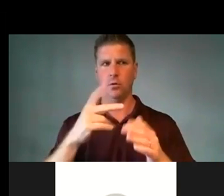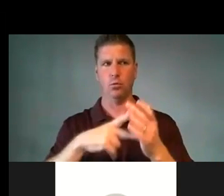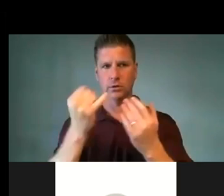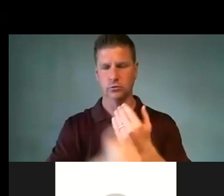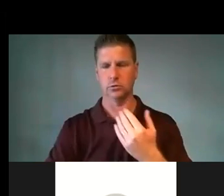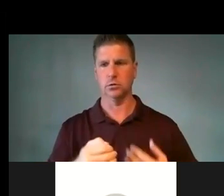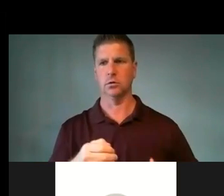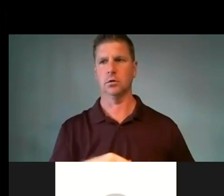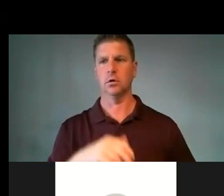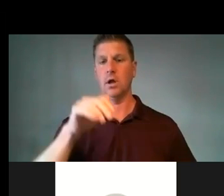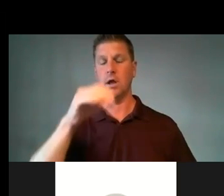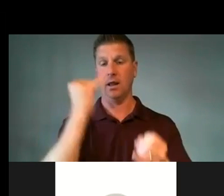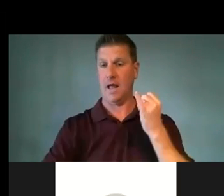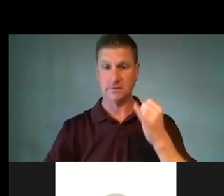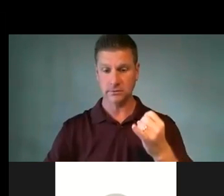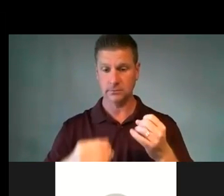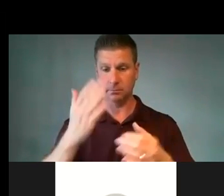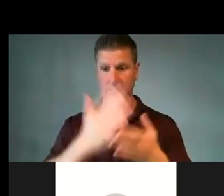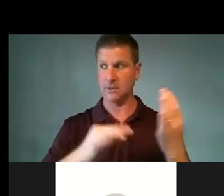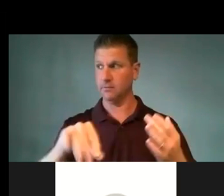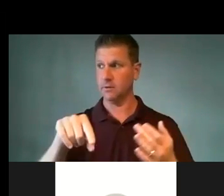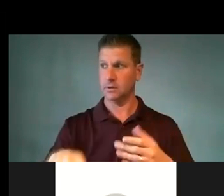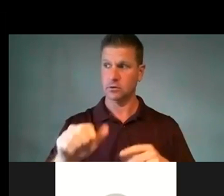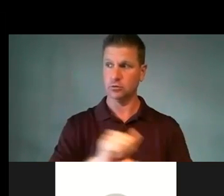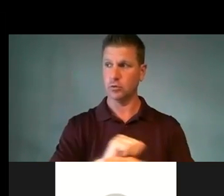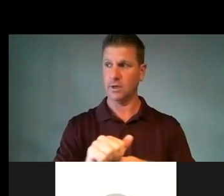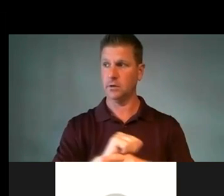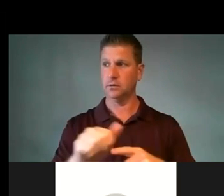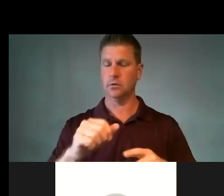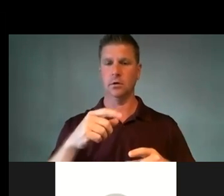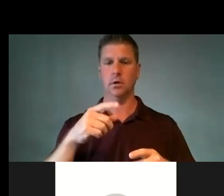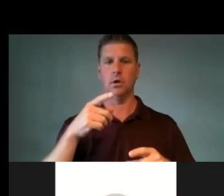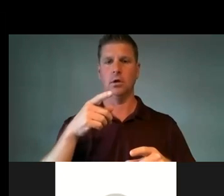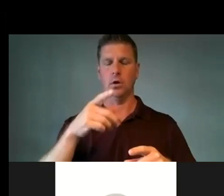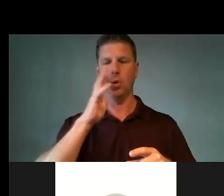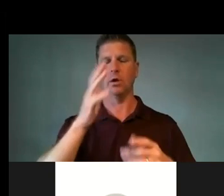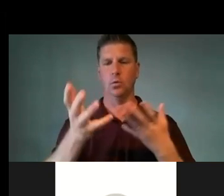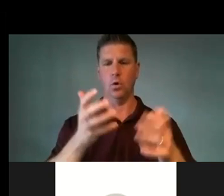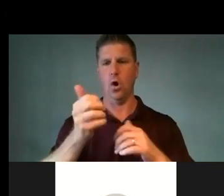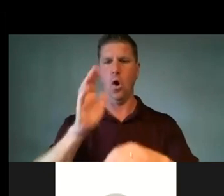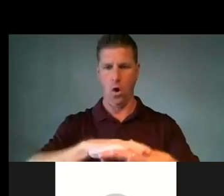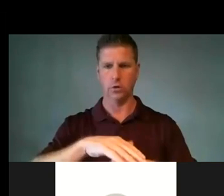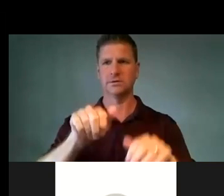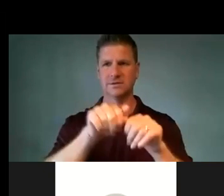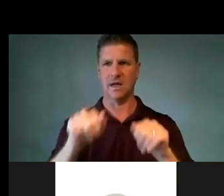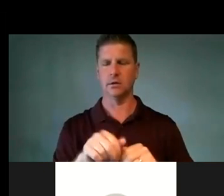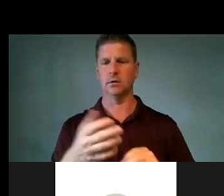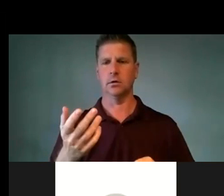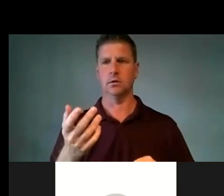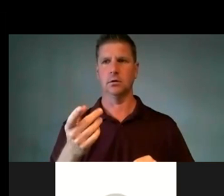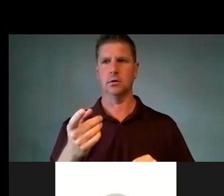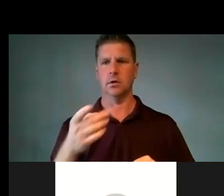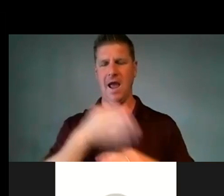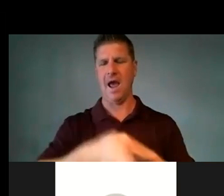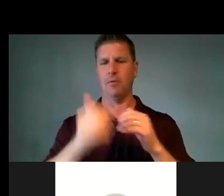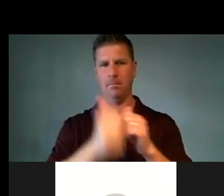So as the last final piece of this training, people would be actually working on site after they've passed